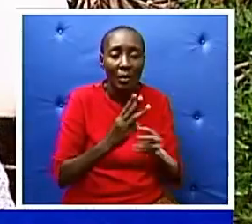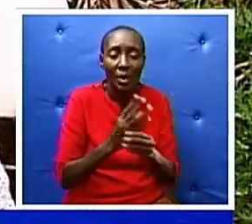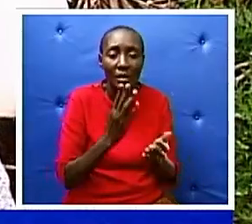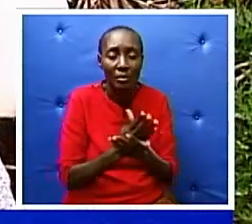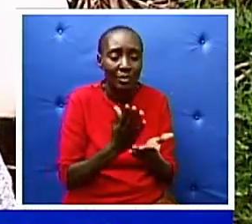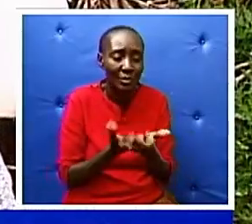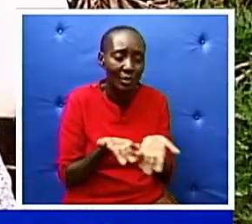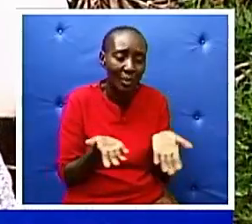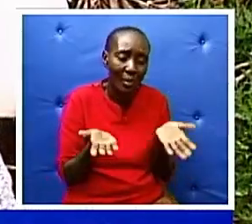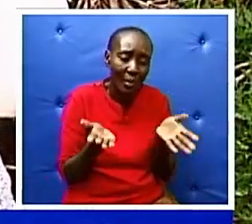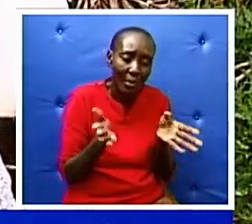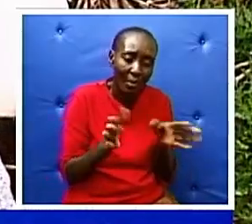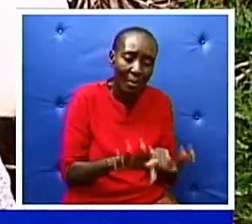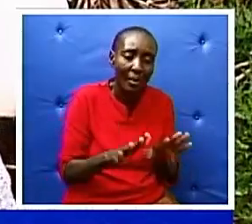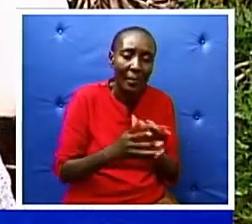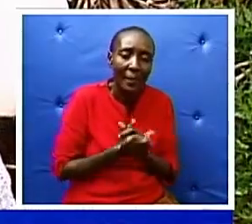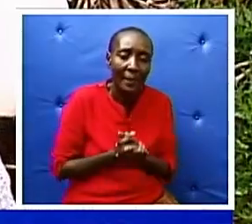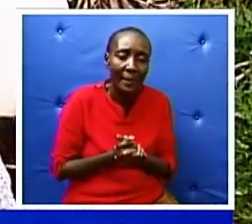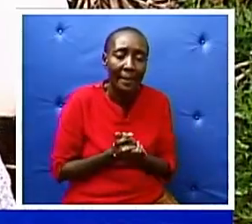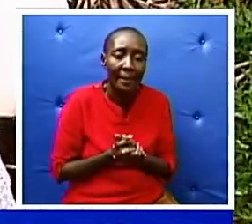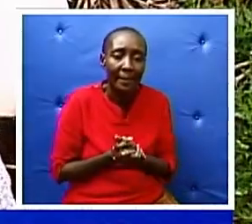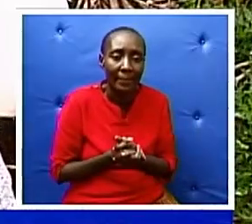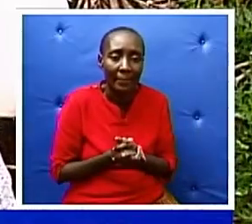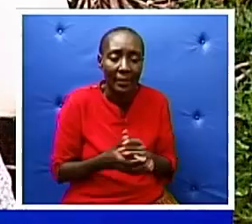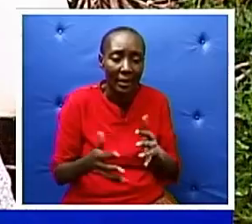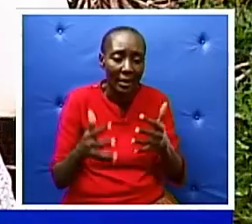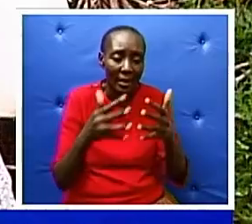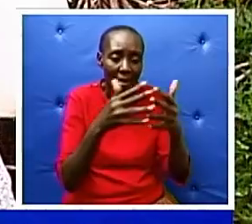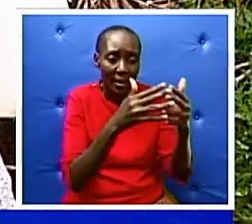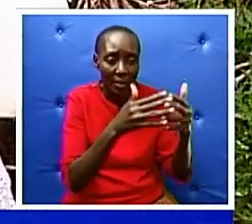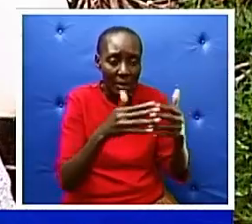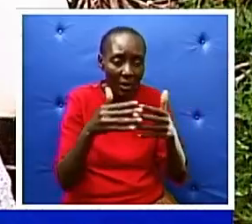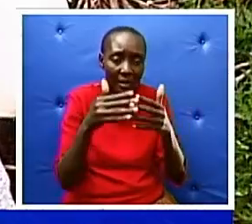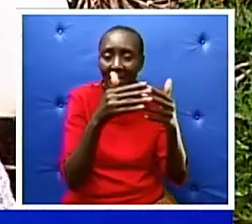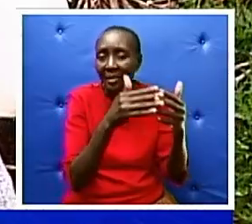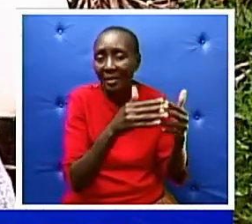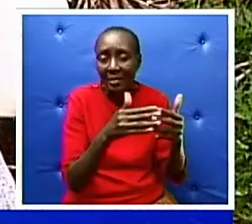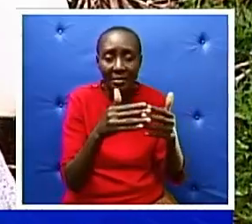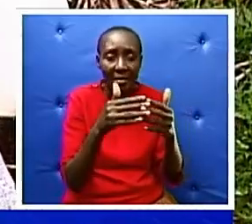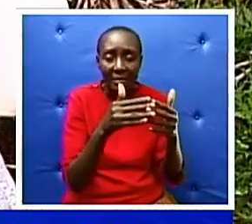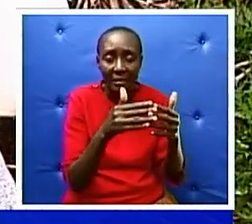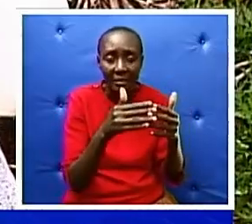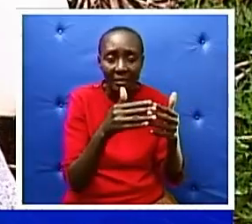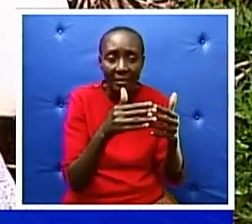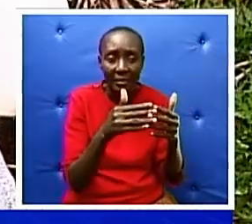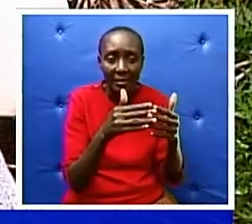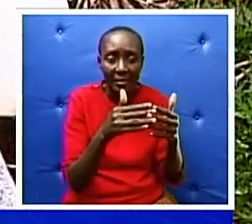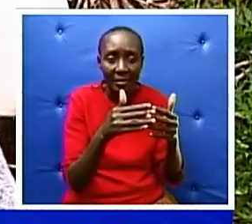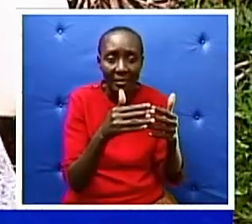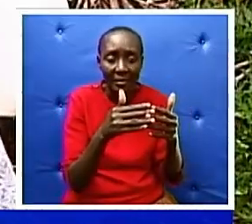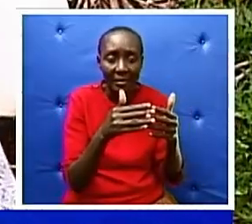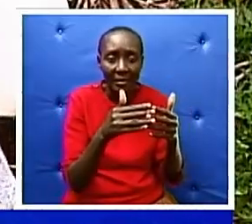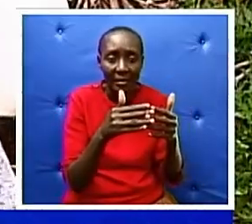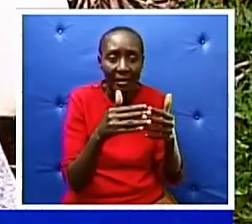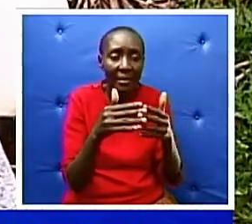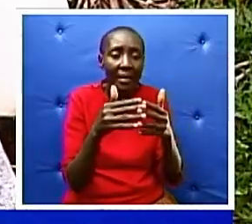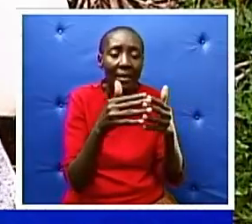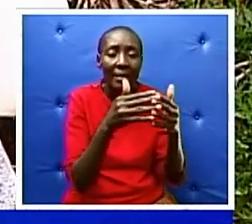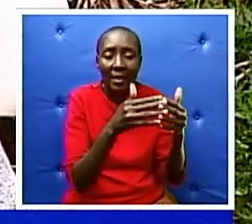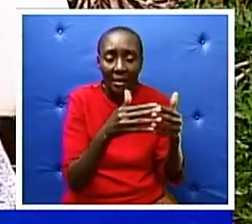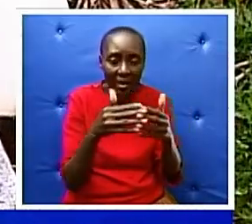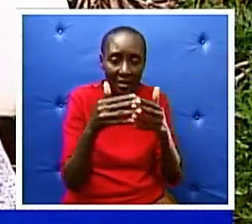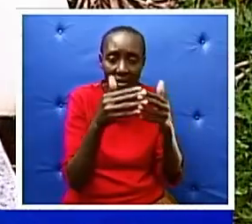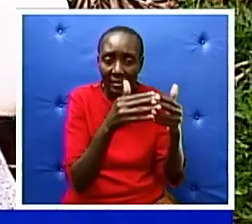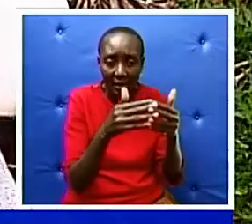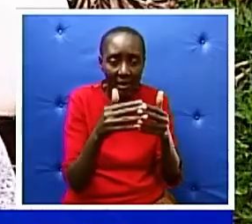recession. Mm-hmm. USA recorded a recession. By recession, I mean the actual shrinking of